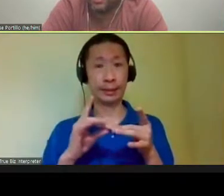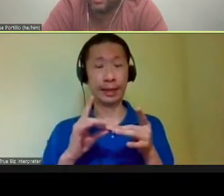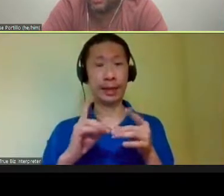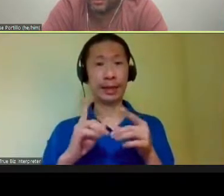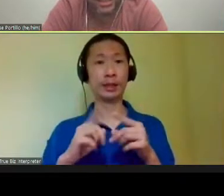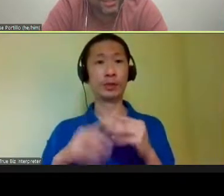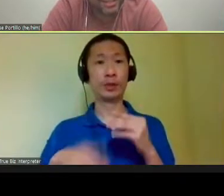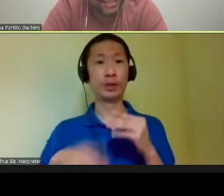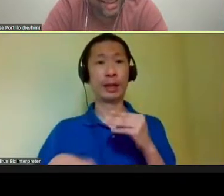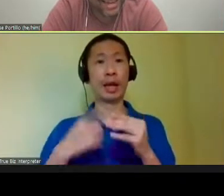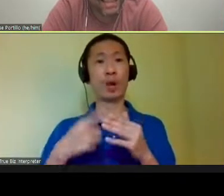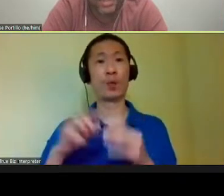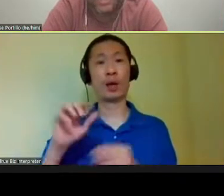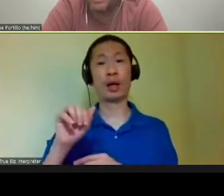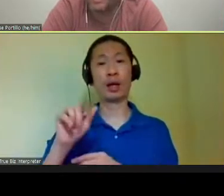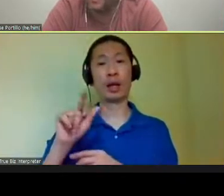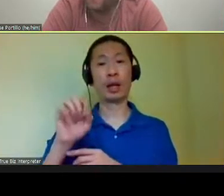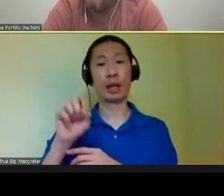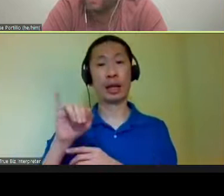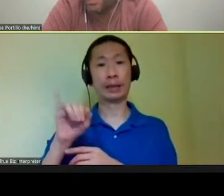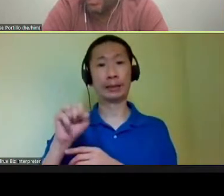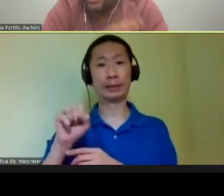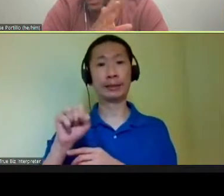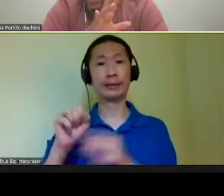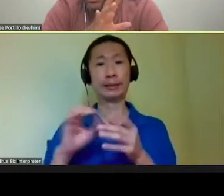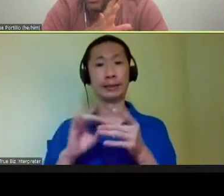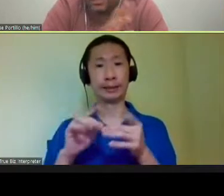what Alexis was saying is